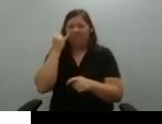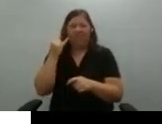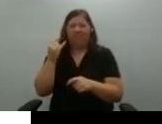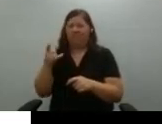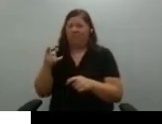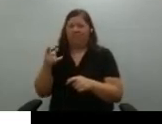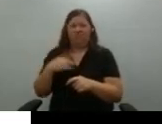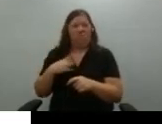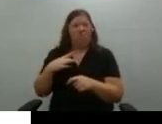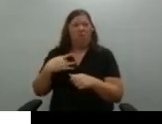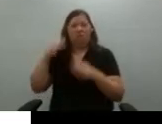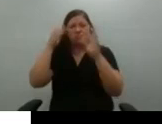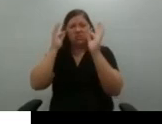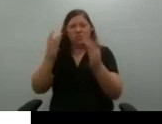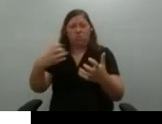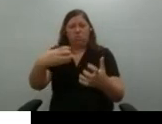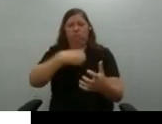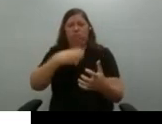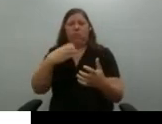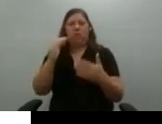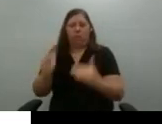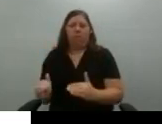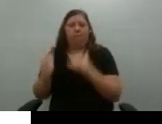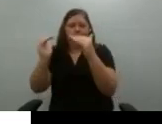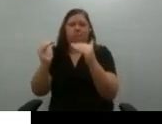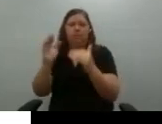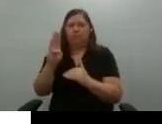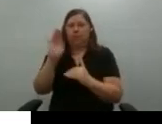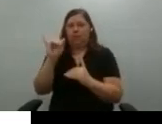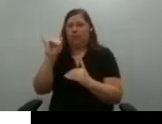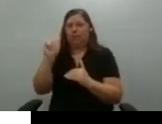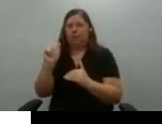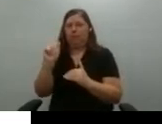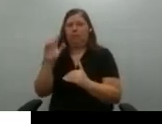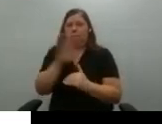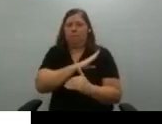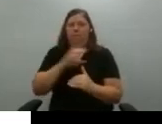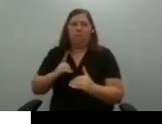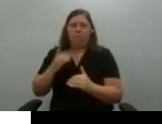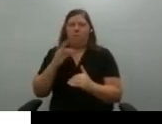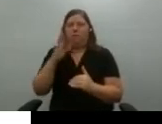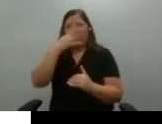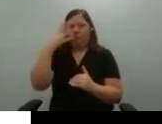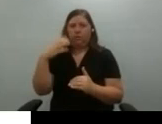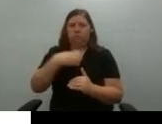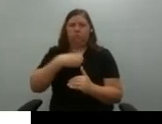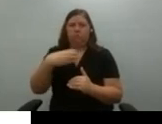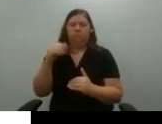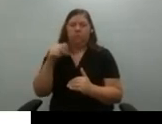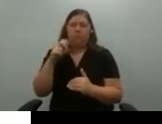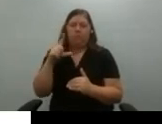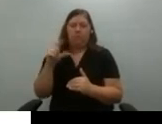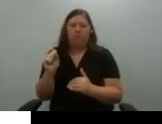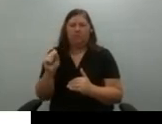immigration judge, you would do so before the Board of Immigration Appeals, or the BIA. So as you can see, there's